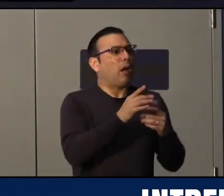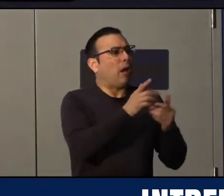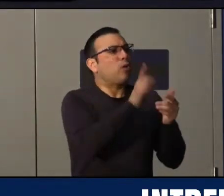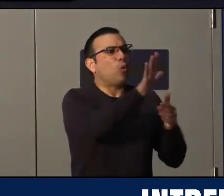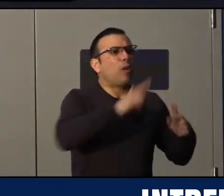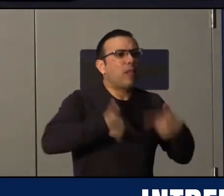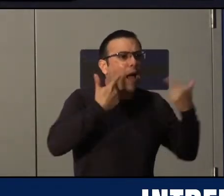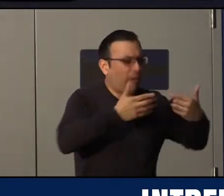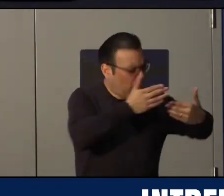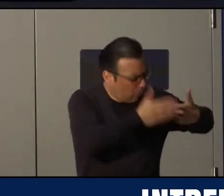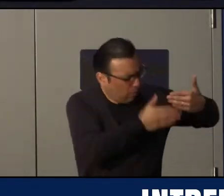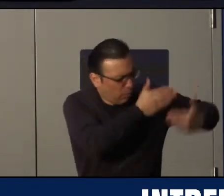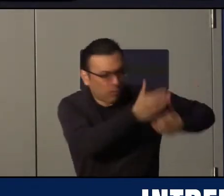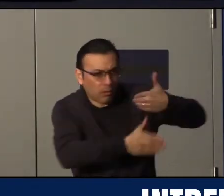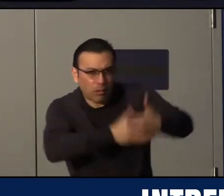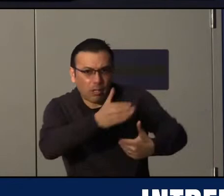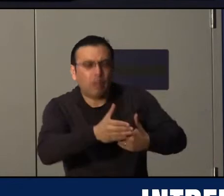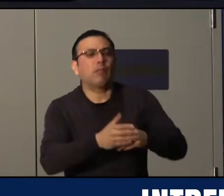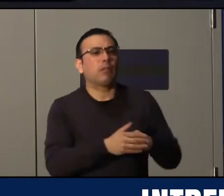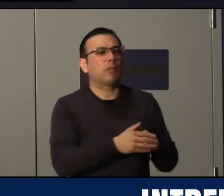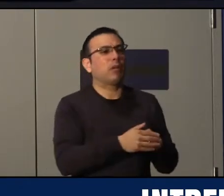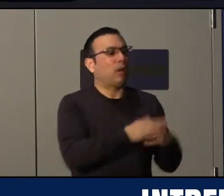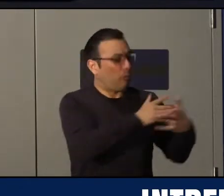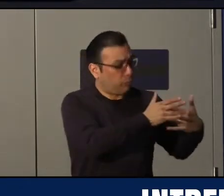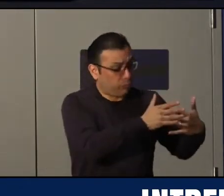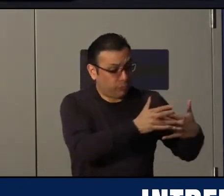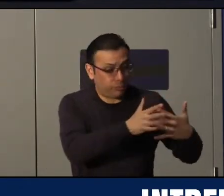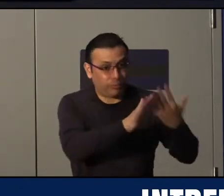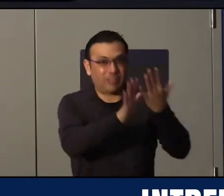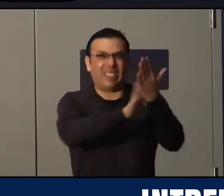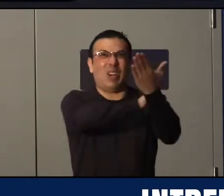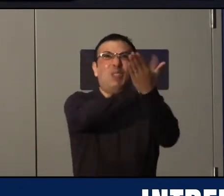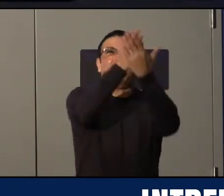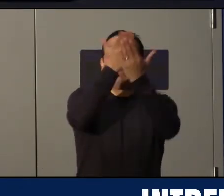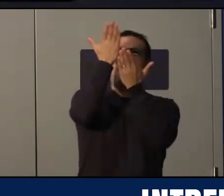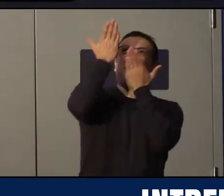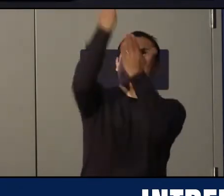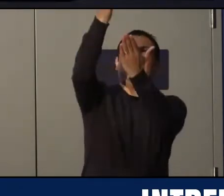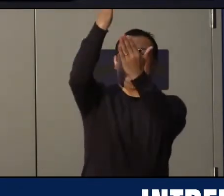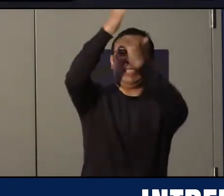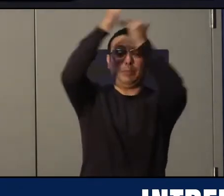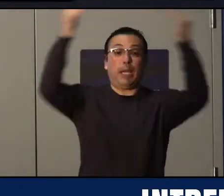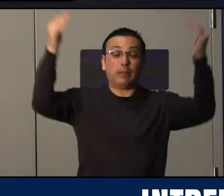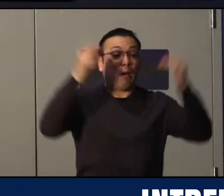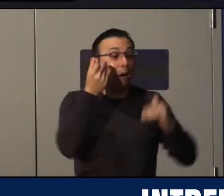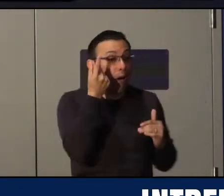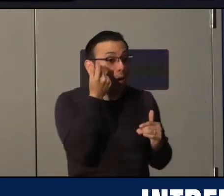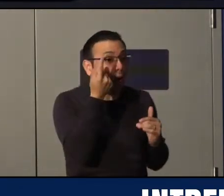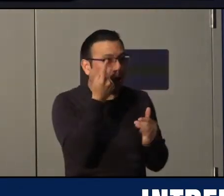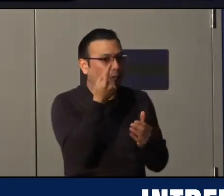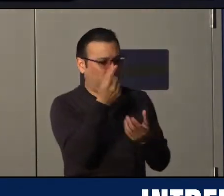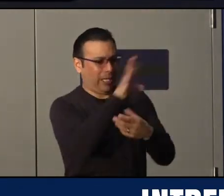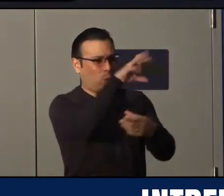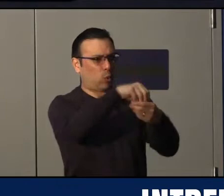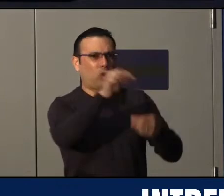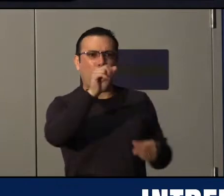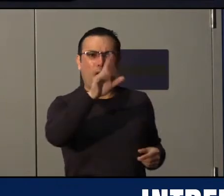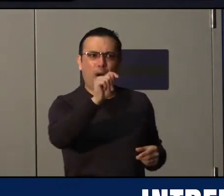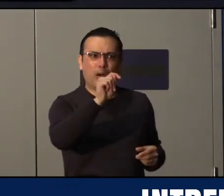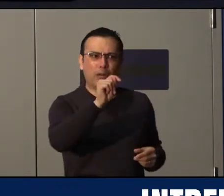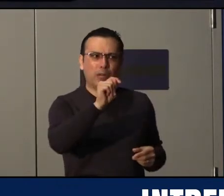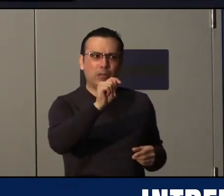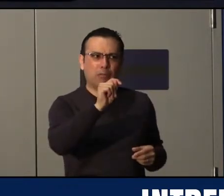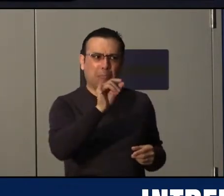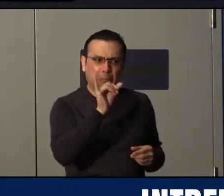a little bit about how you got to space. What was that journey like to get you there, and how art was involved? Because that's, I think, a unique thing with both of